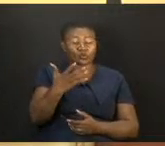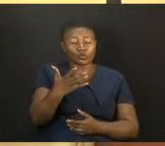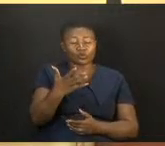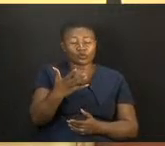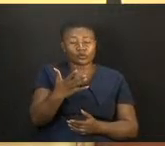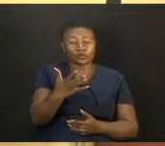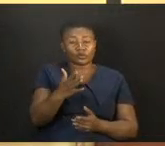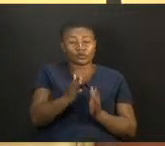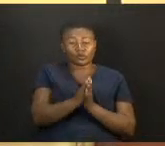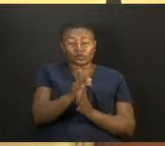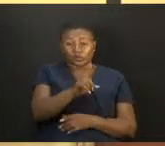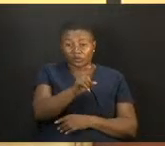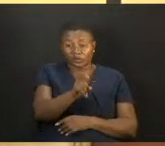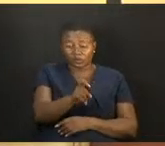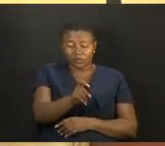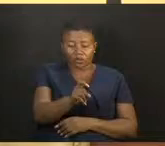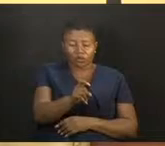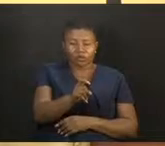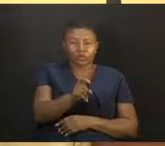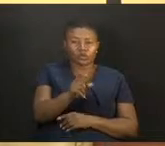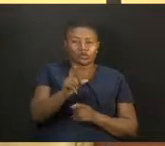the Local Government